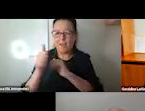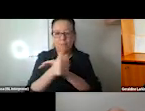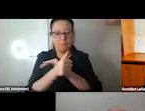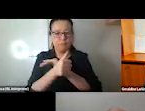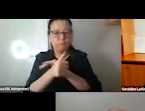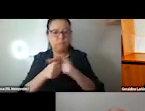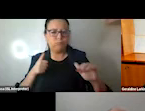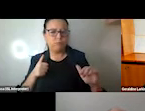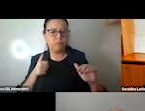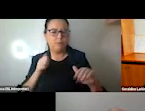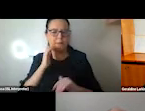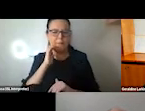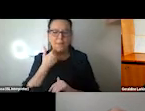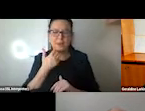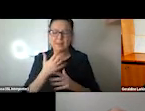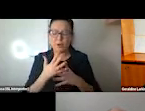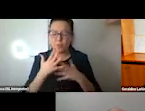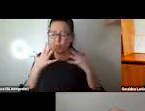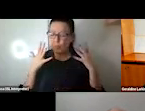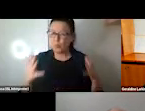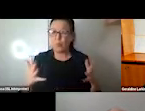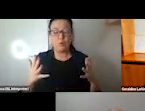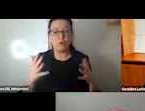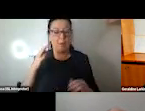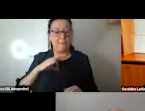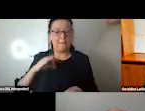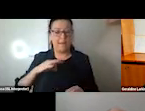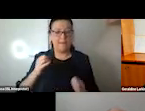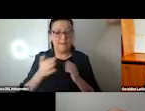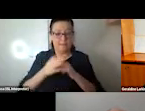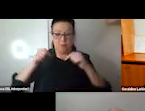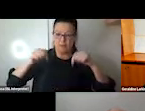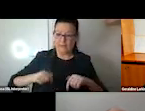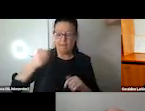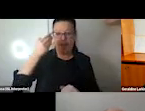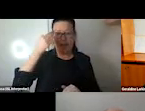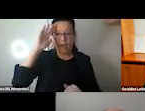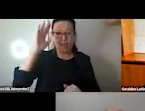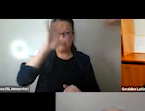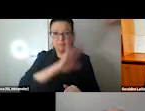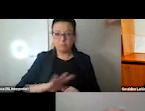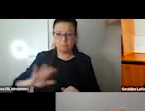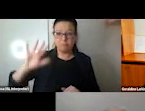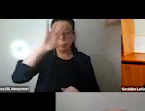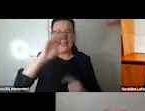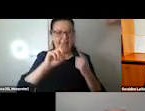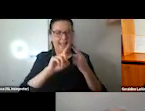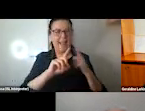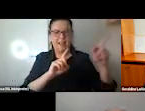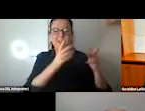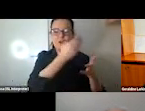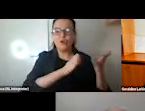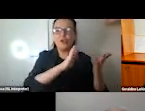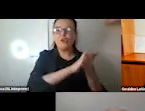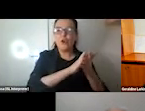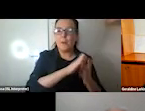huge, enormous benefit, both to the country and to European citizens alike. And it